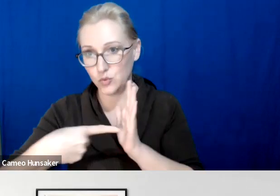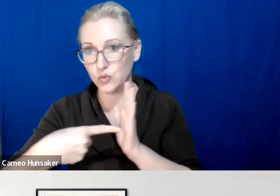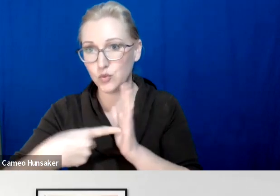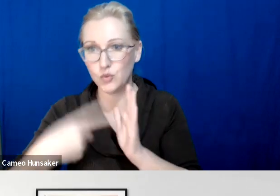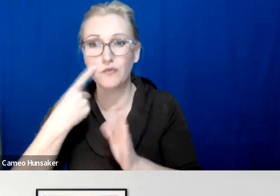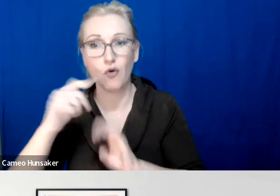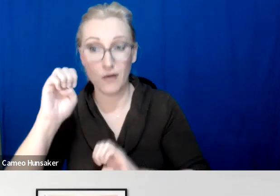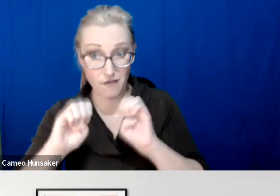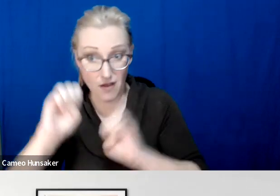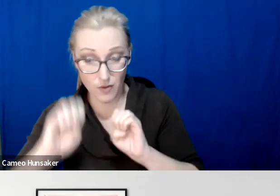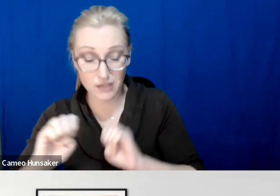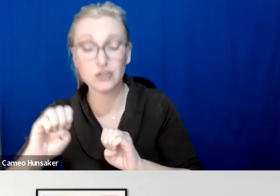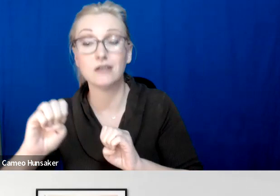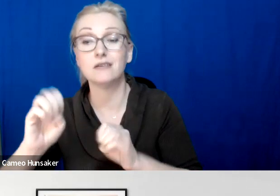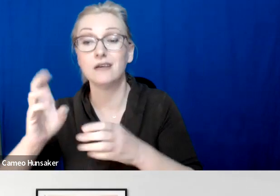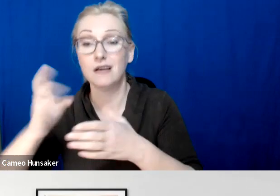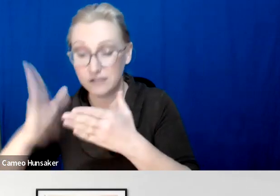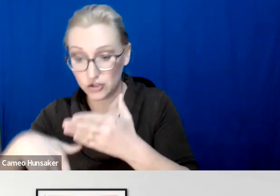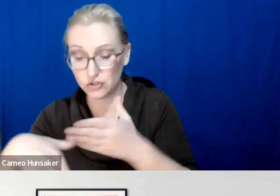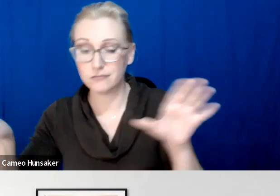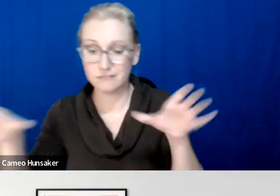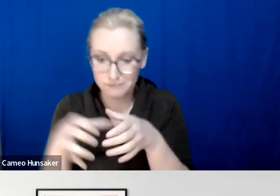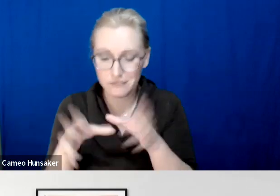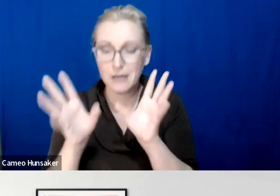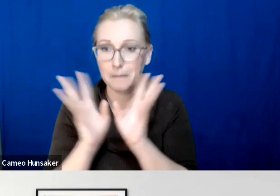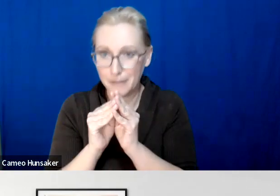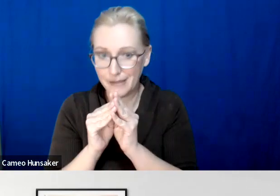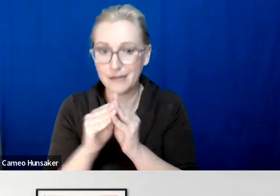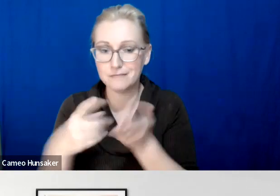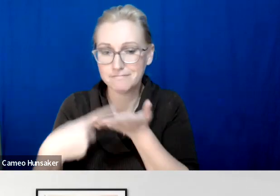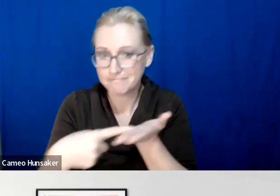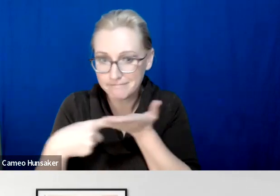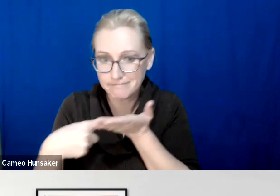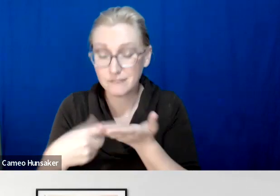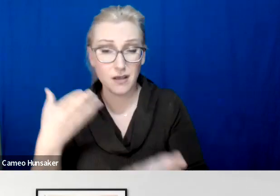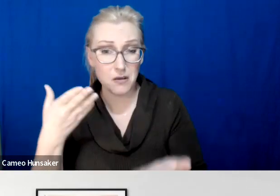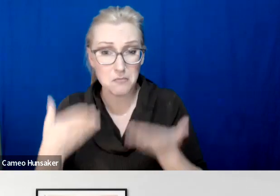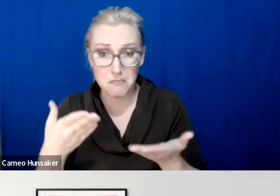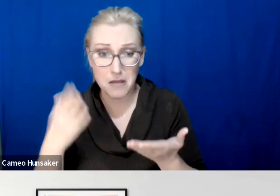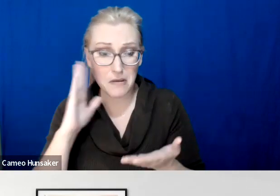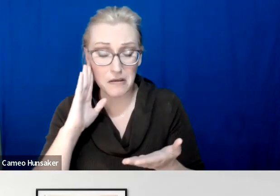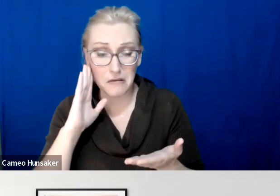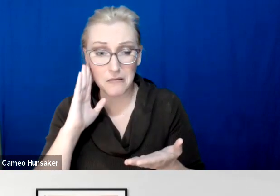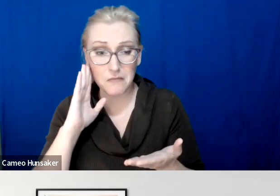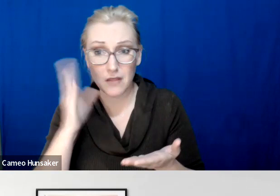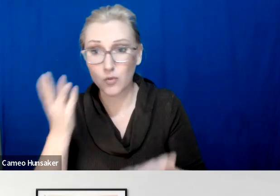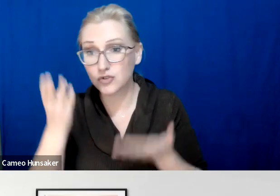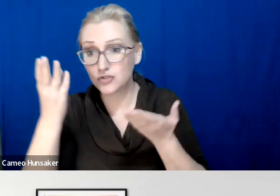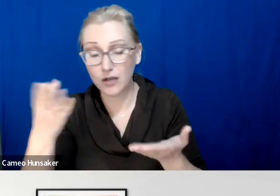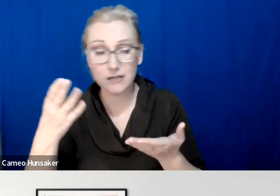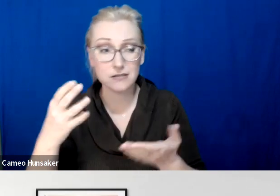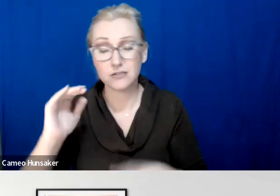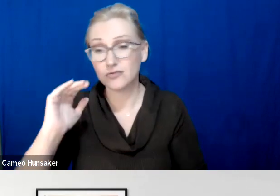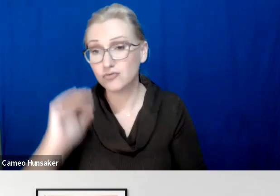discuss, whether the child may be eligible under a different category and whether they should receive additional or